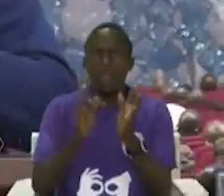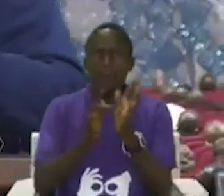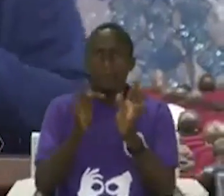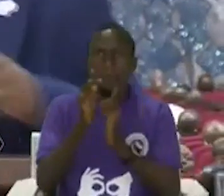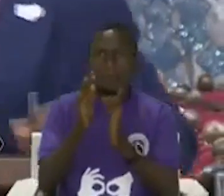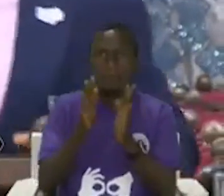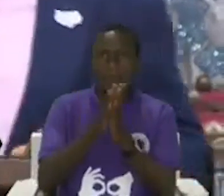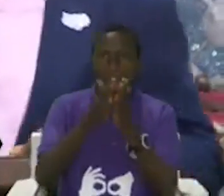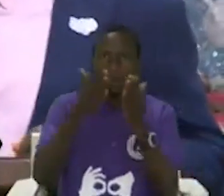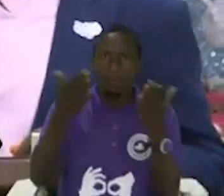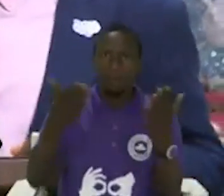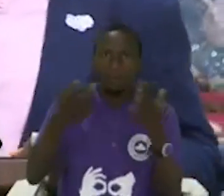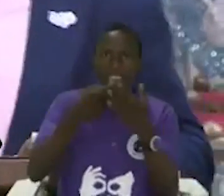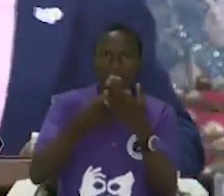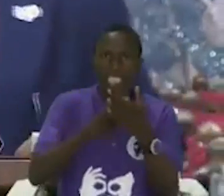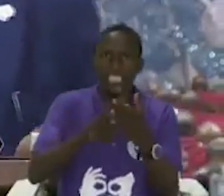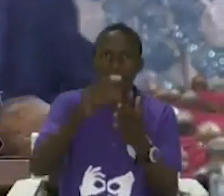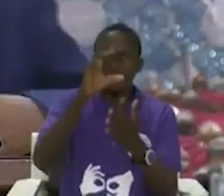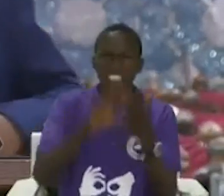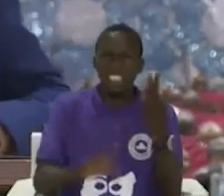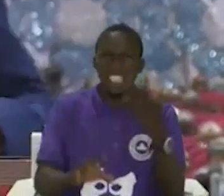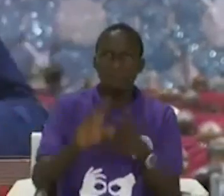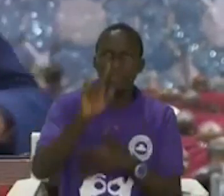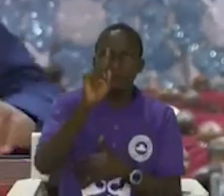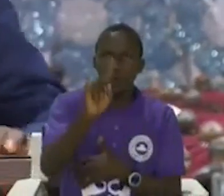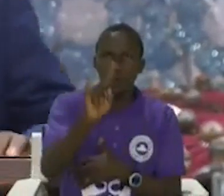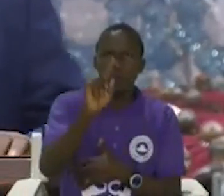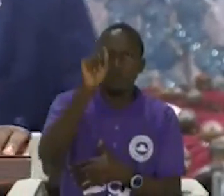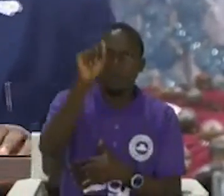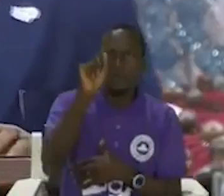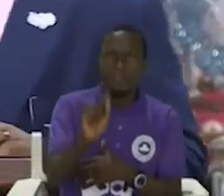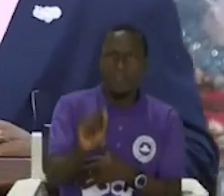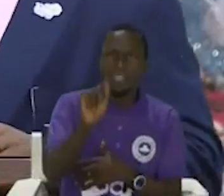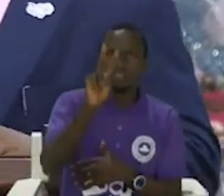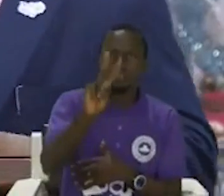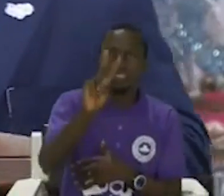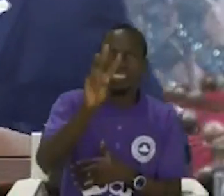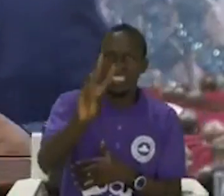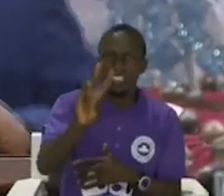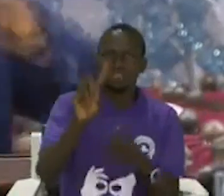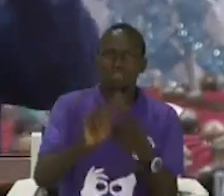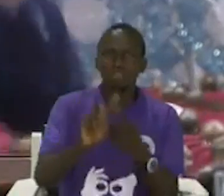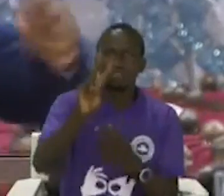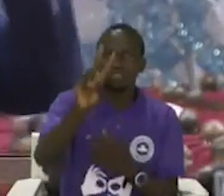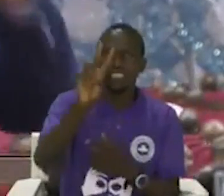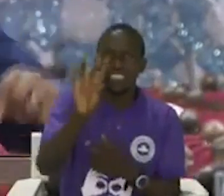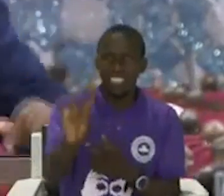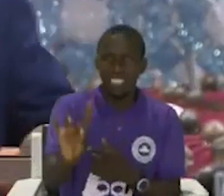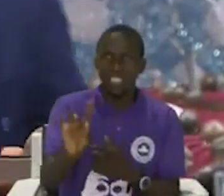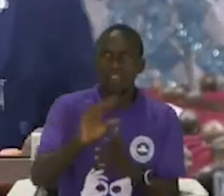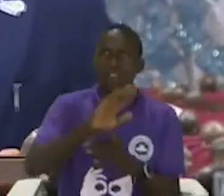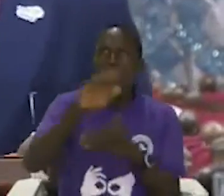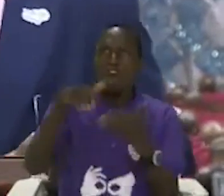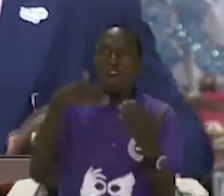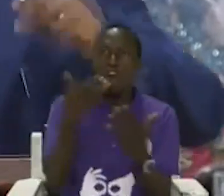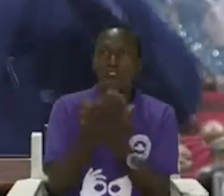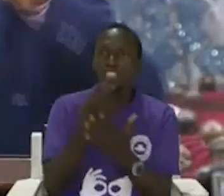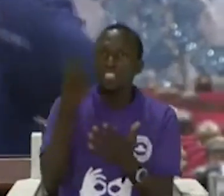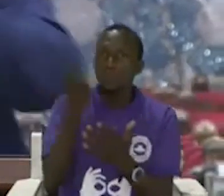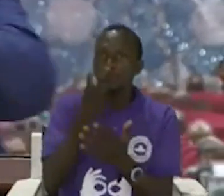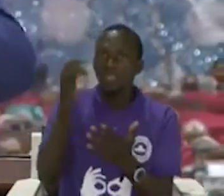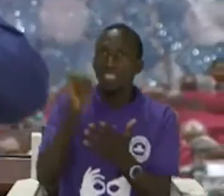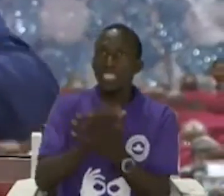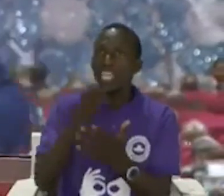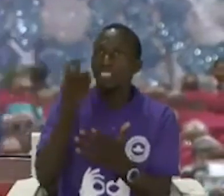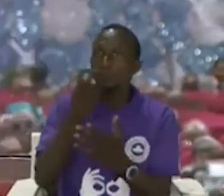of Genesis chapter 1, verse 26 to 28. Listen to me, brethren. All the speakers that have spoken before me